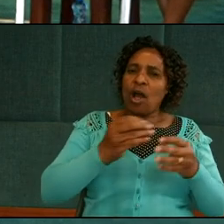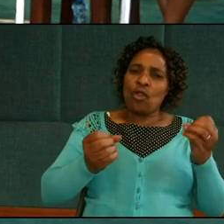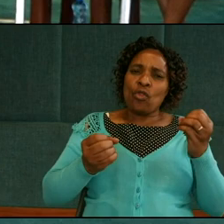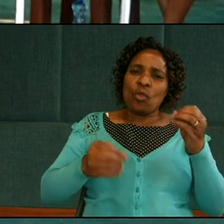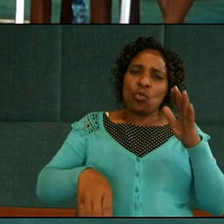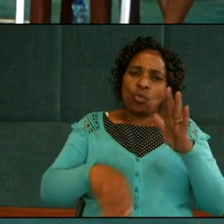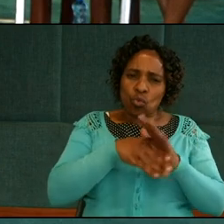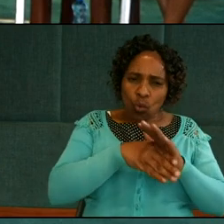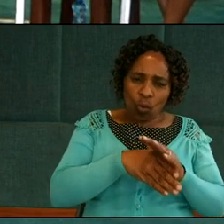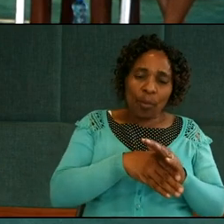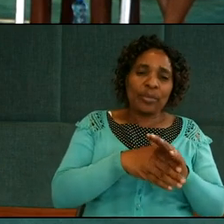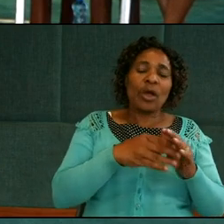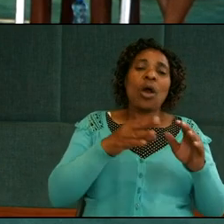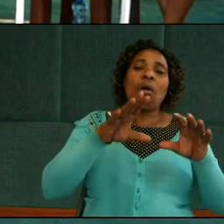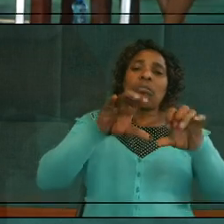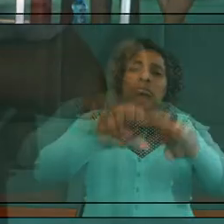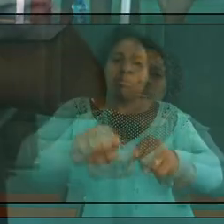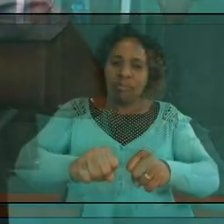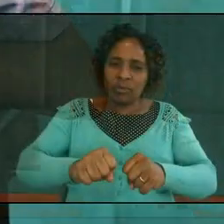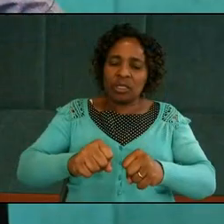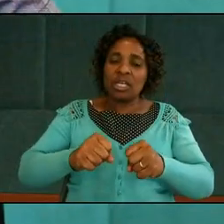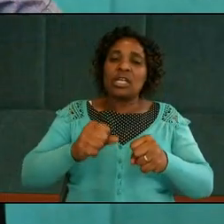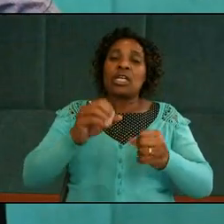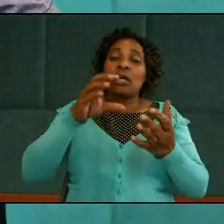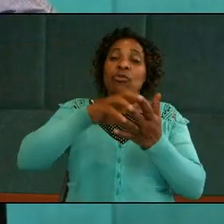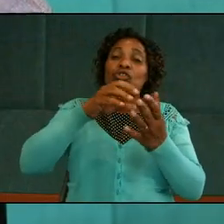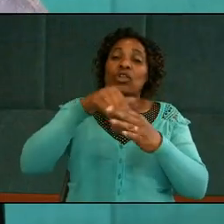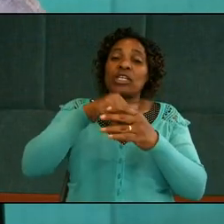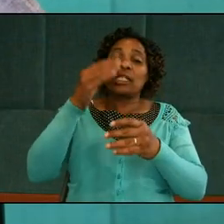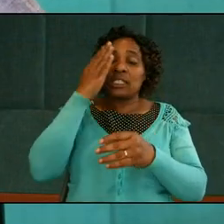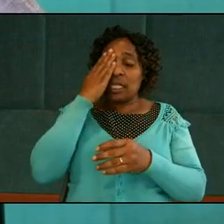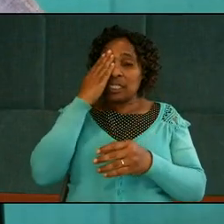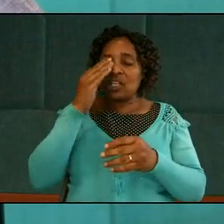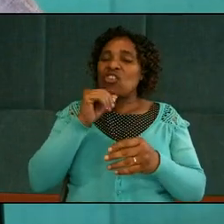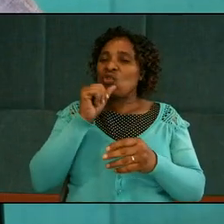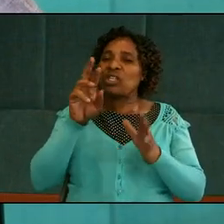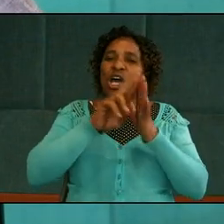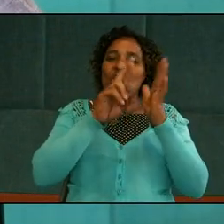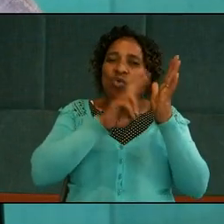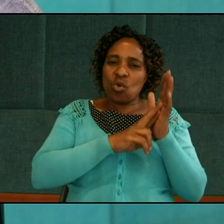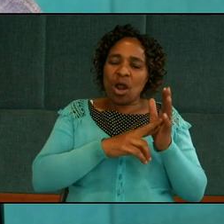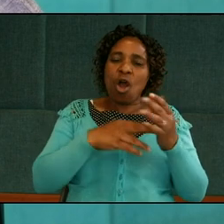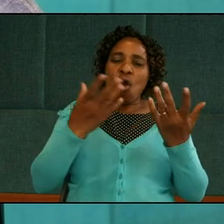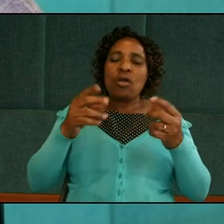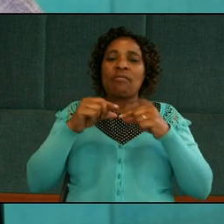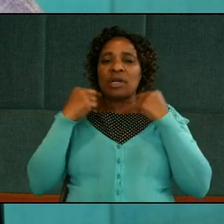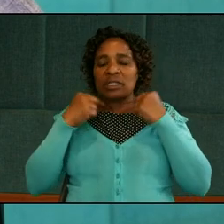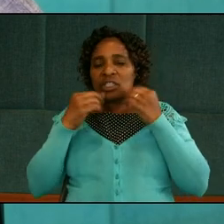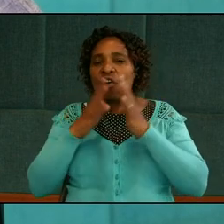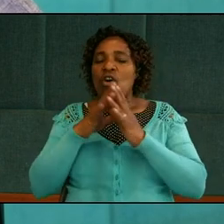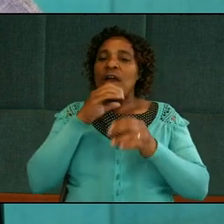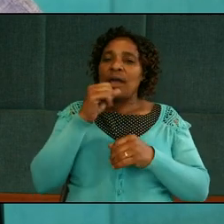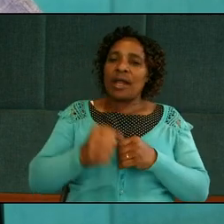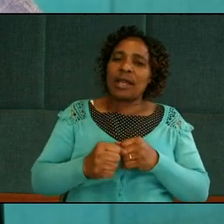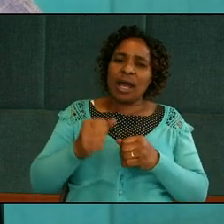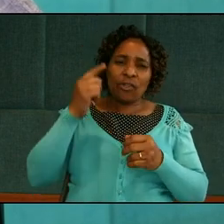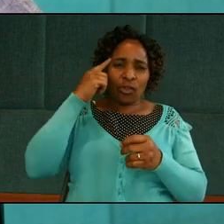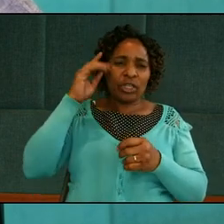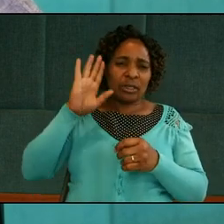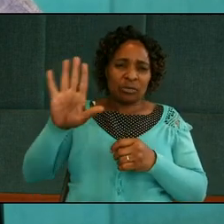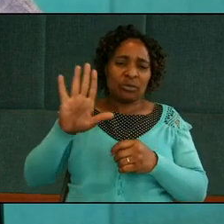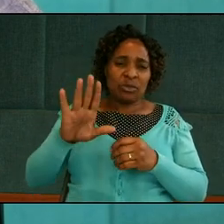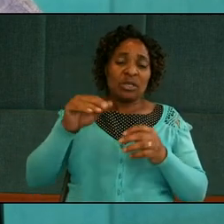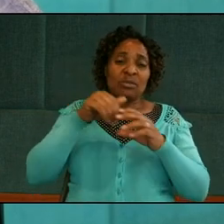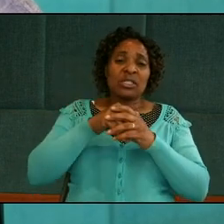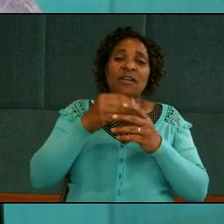Midianites occupied a prominent position in Israel. He was not a ruler or priest or Levite. He thought himself the least in